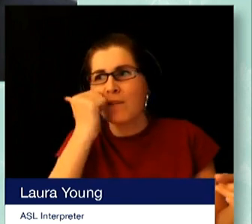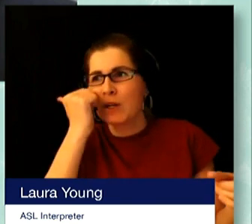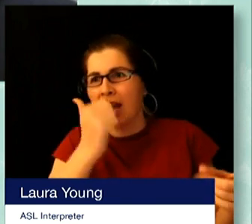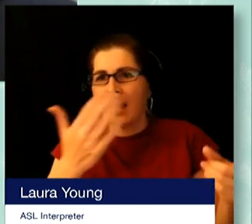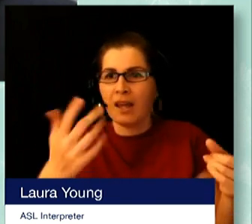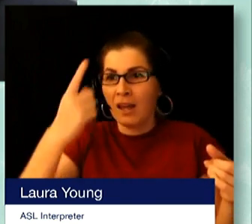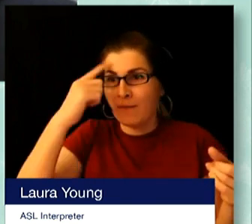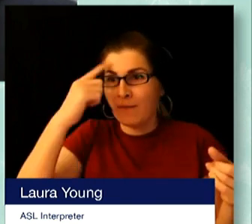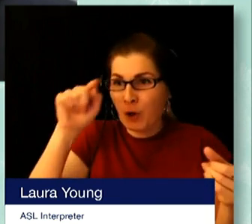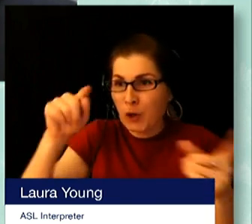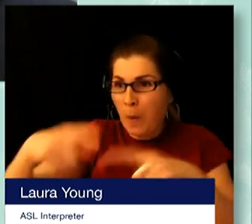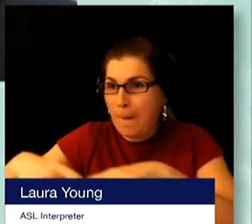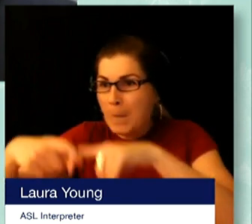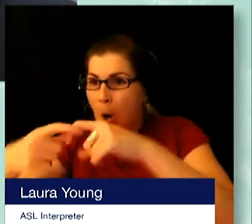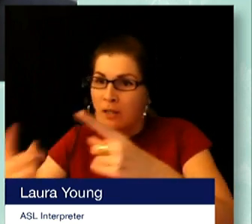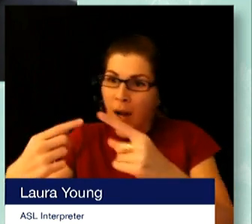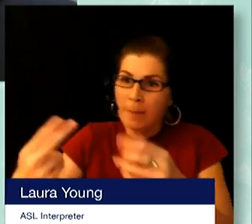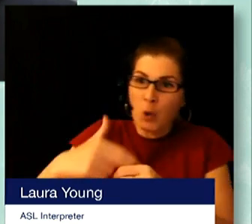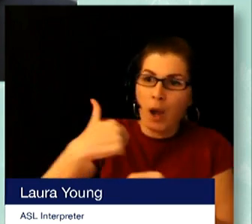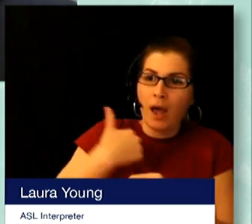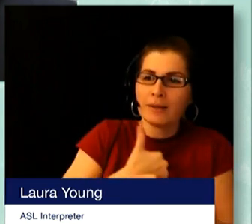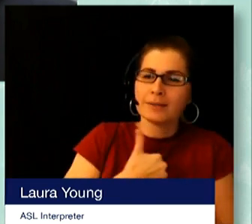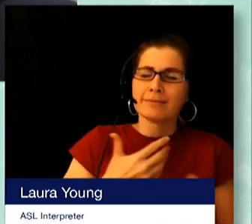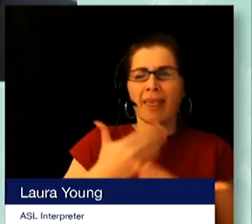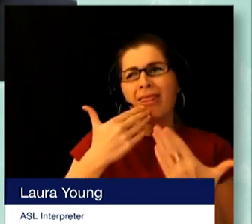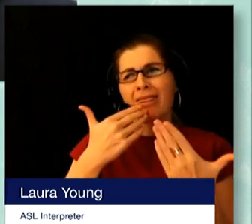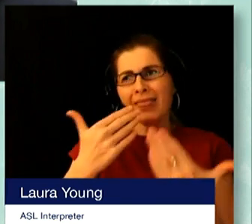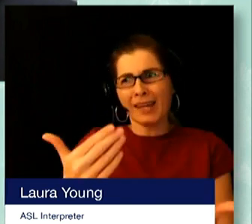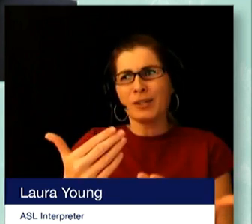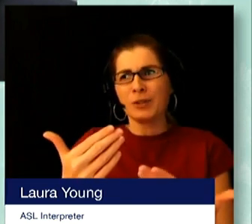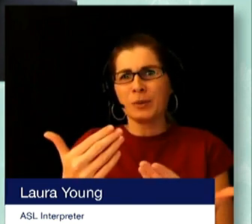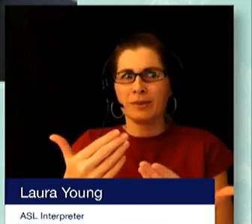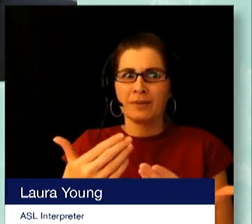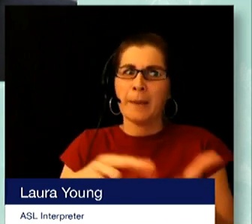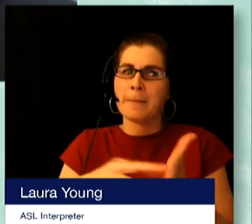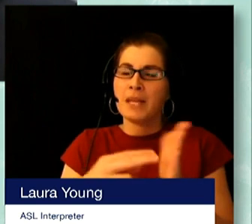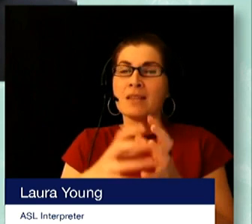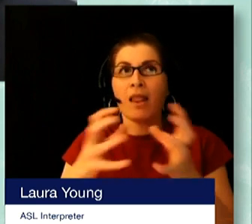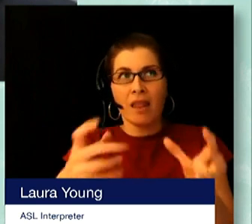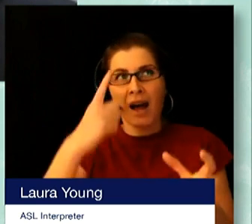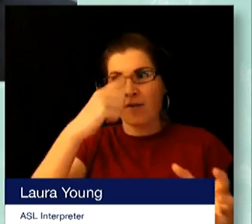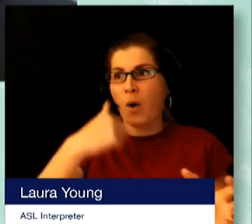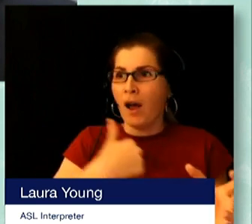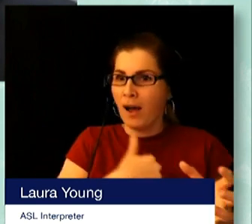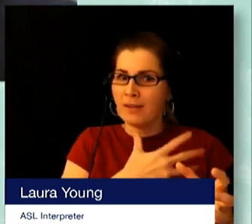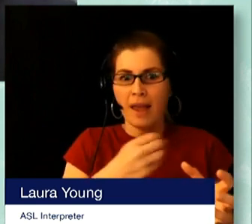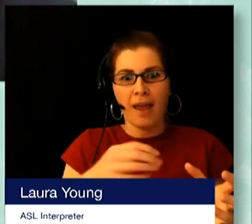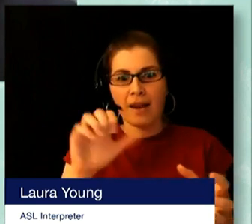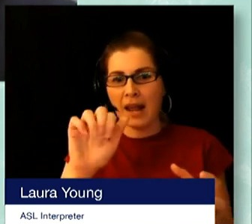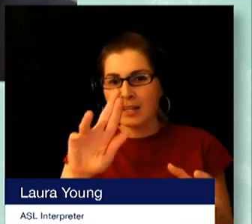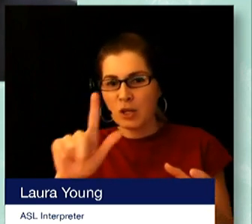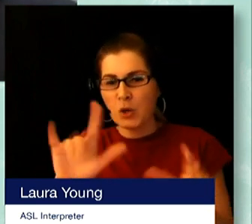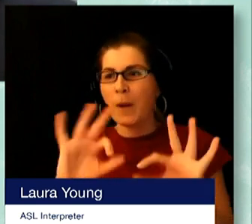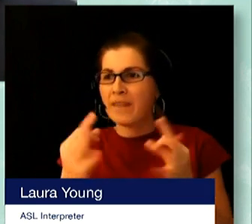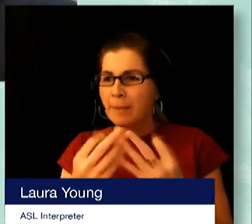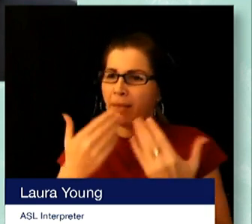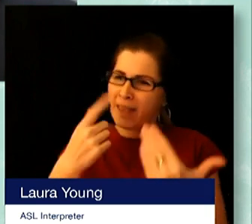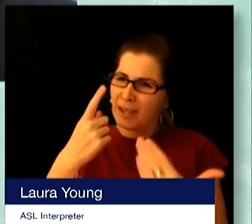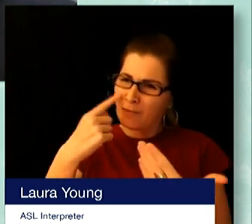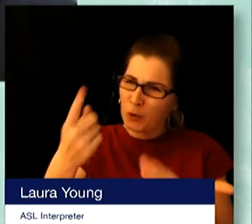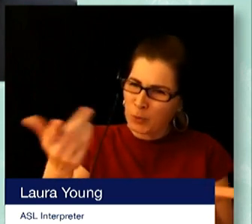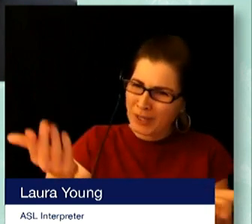for you to take some time out to chat with us. It means so much to me, to the ACLU family, and to everyone who's watching this. So thank you for being